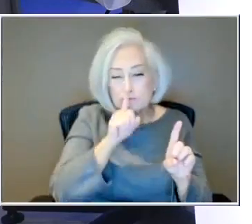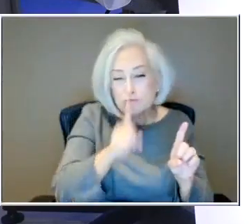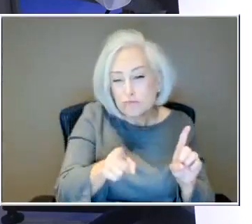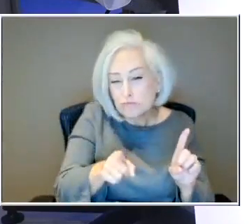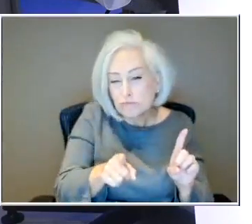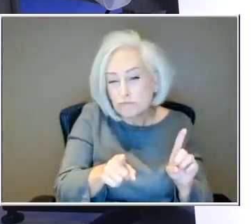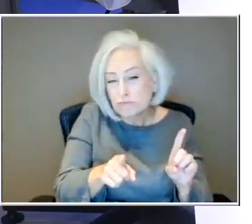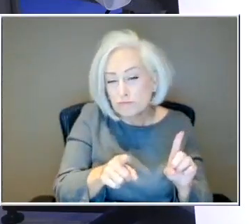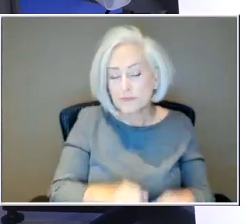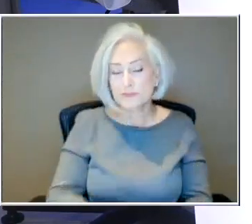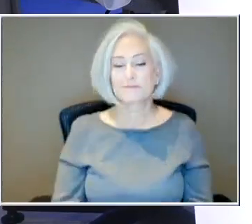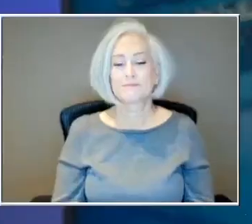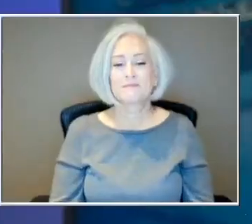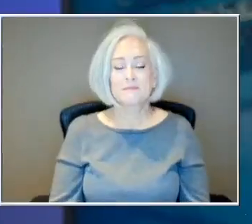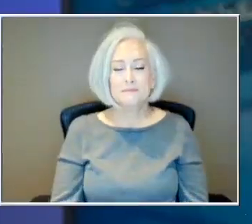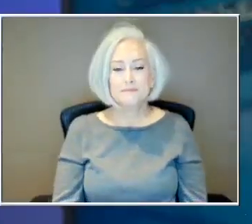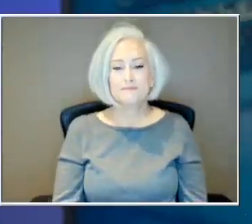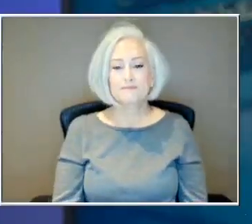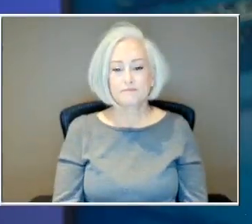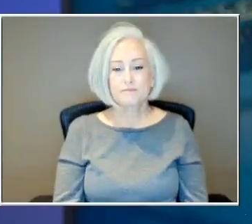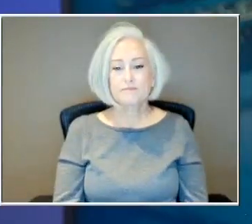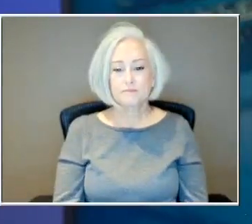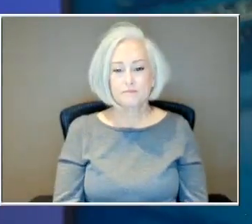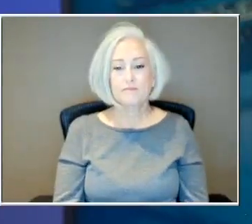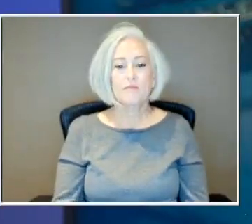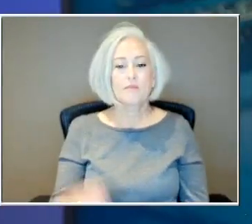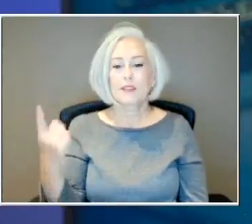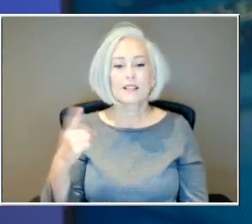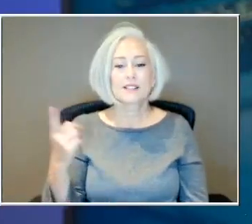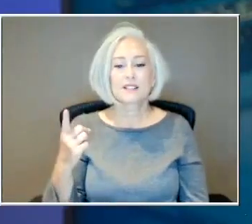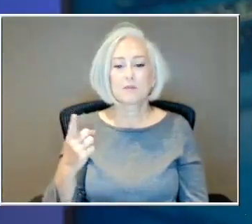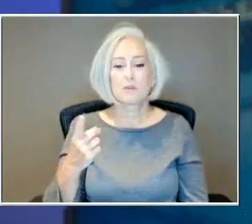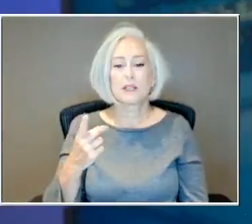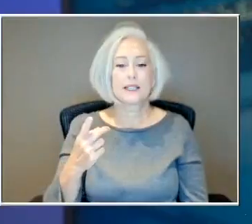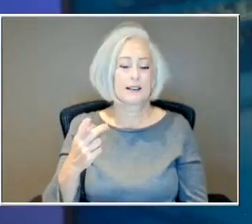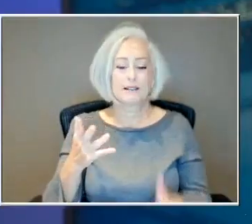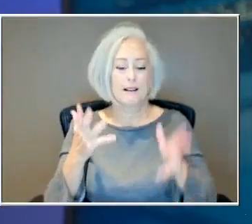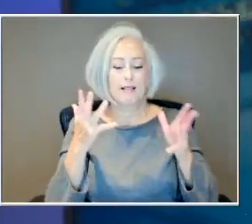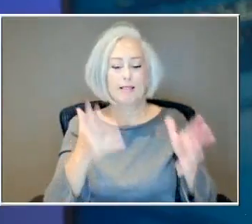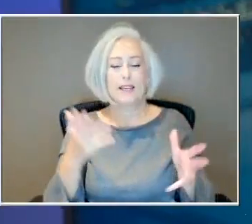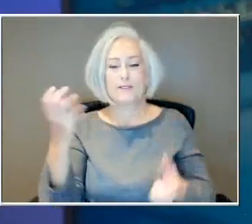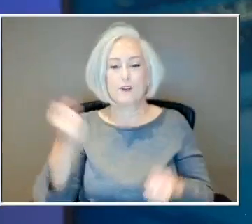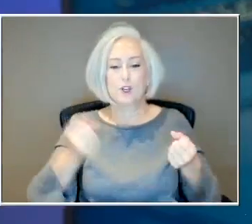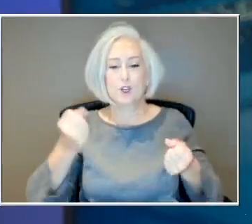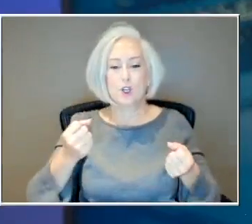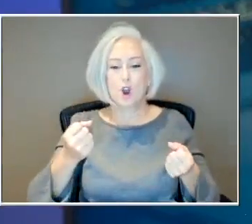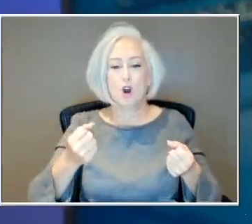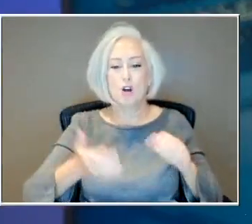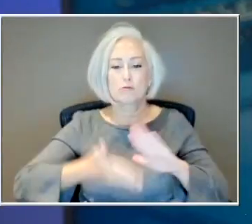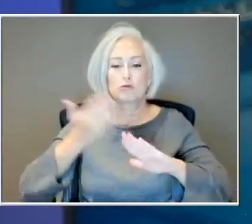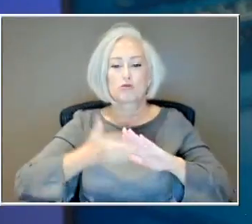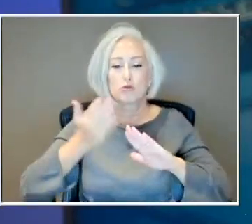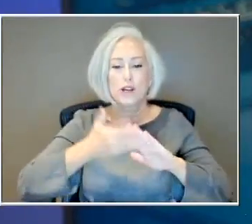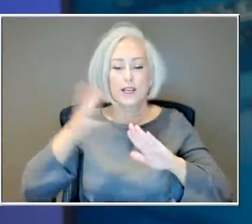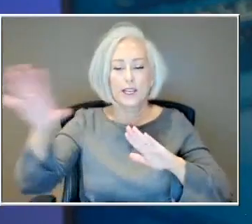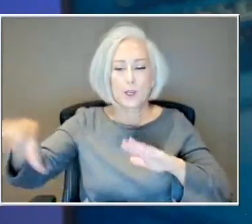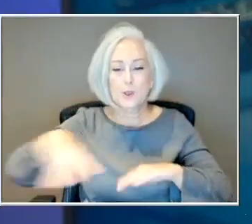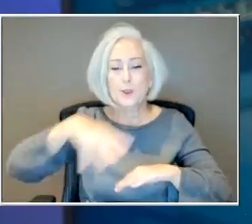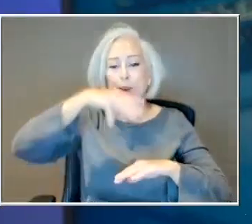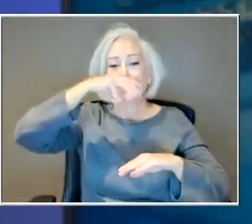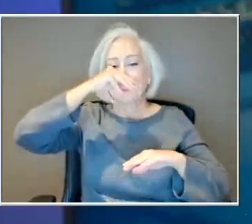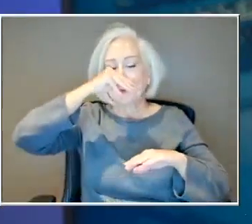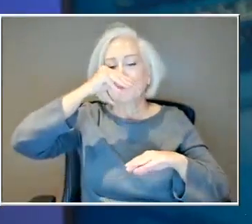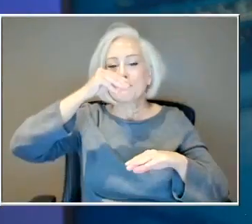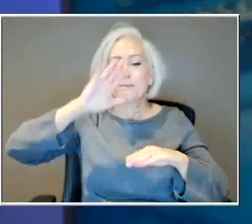setup? I think maybe if somebody just leaves their car running and you're just standing behind the car and just kind of breathing in the fumes from a car. But I think the reality